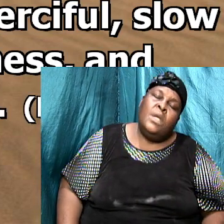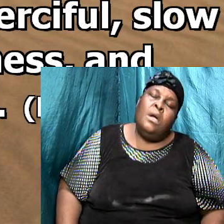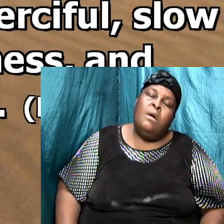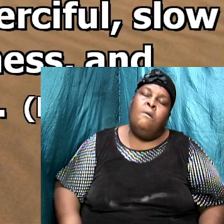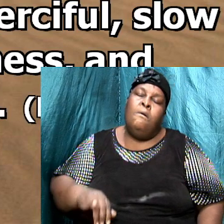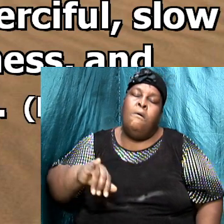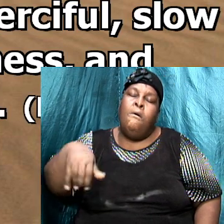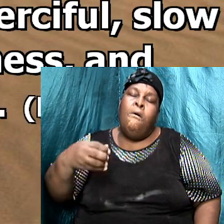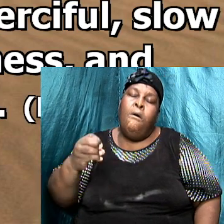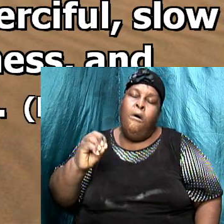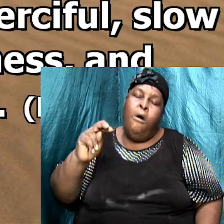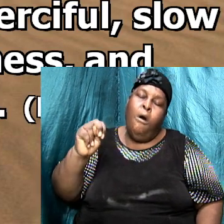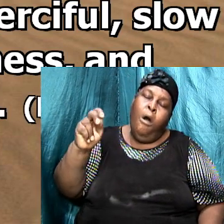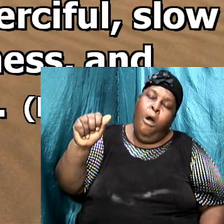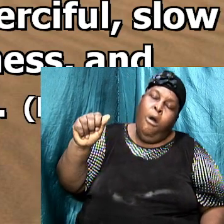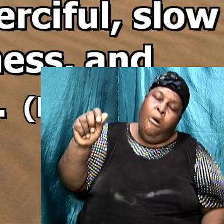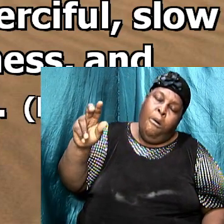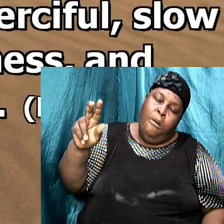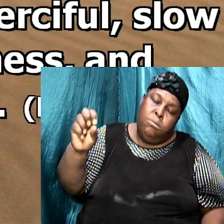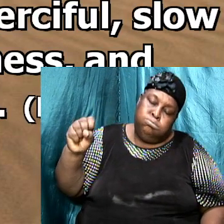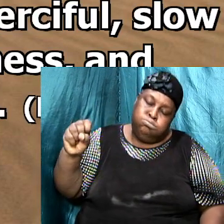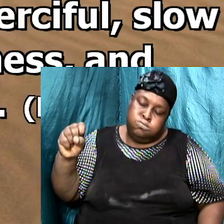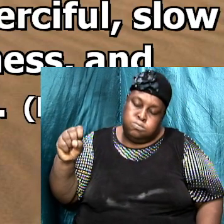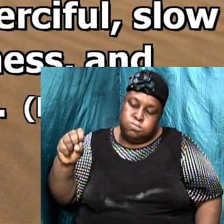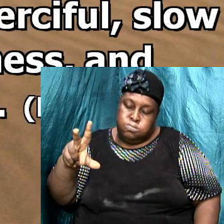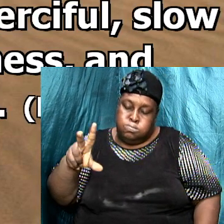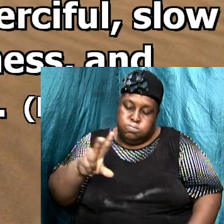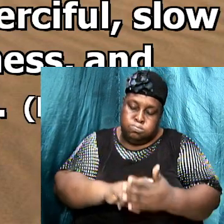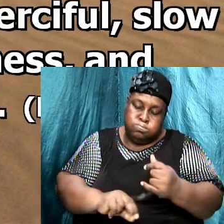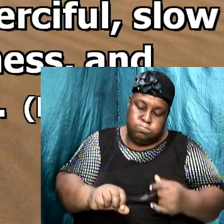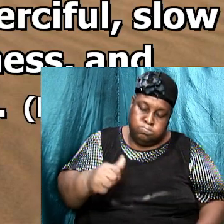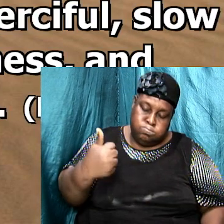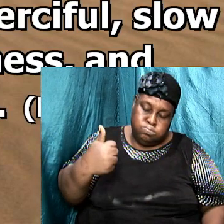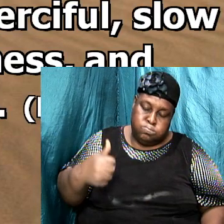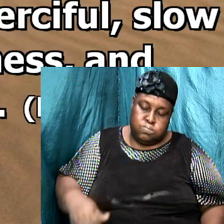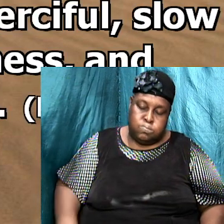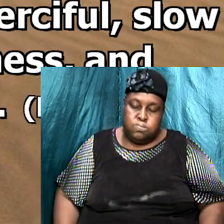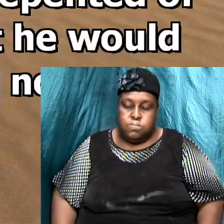Jonah 3 verses 10.